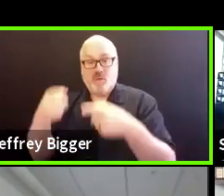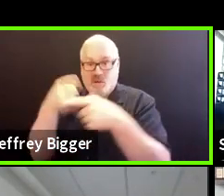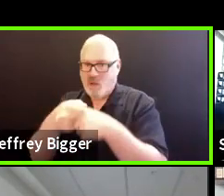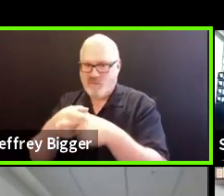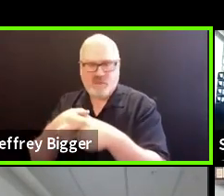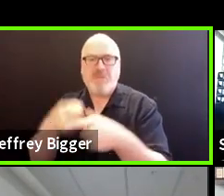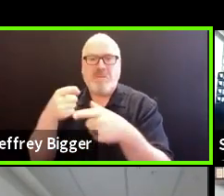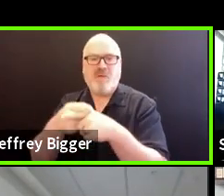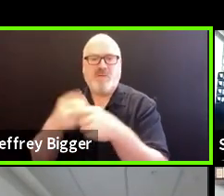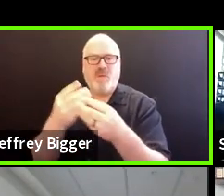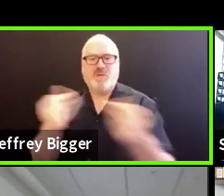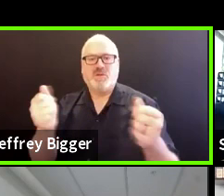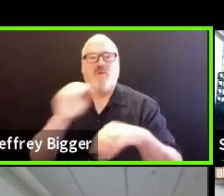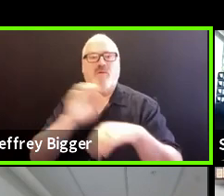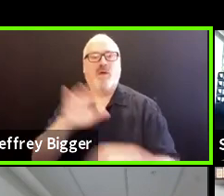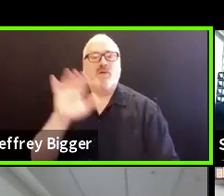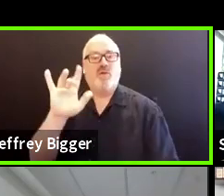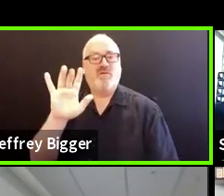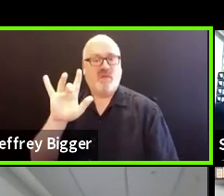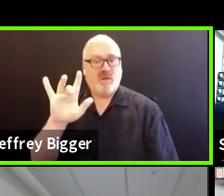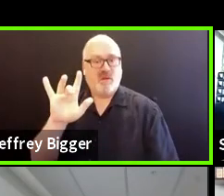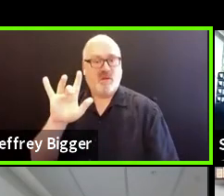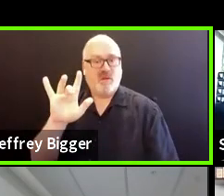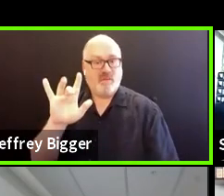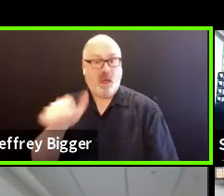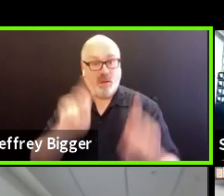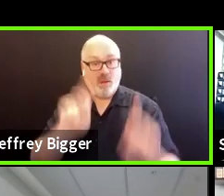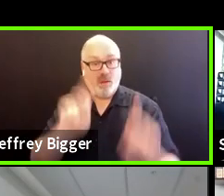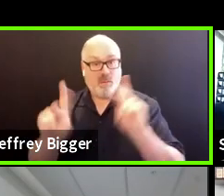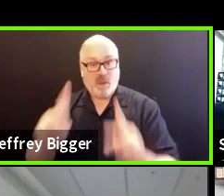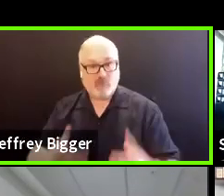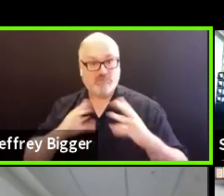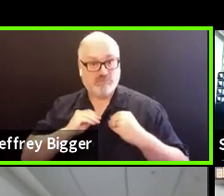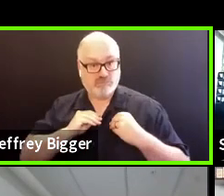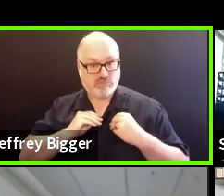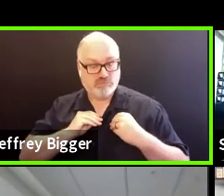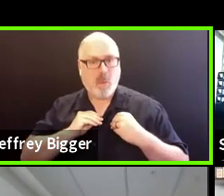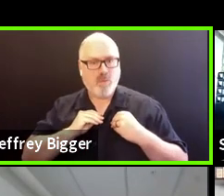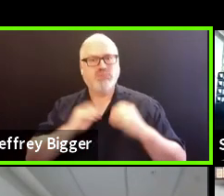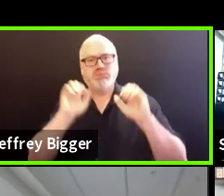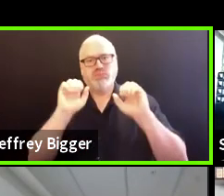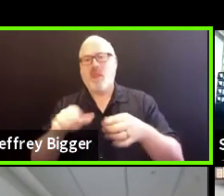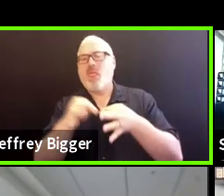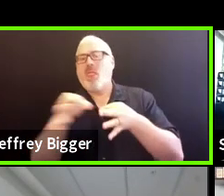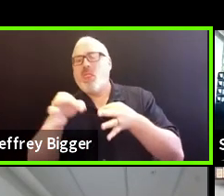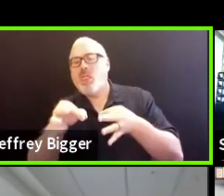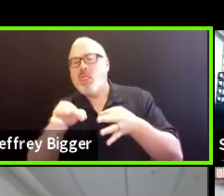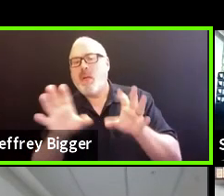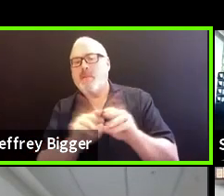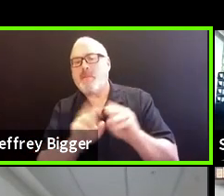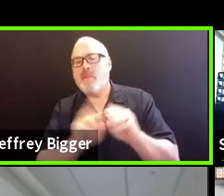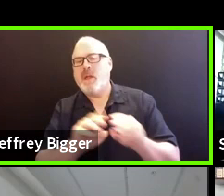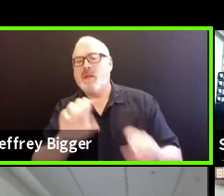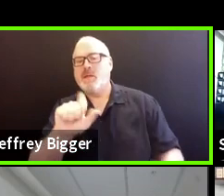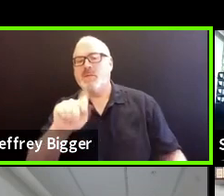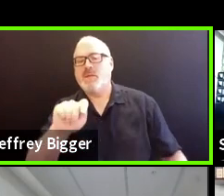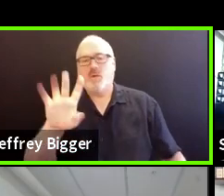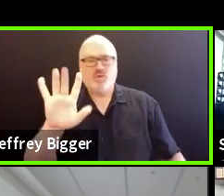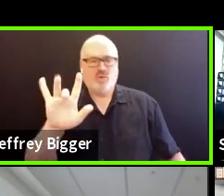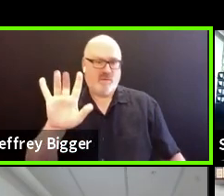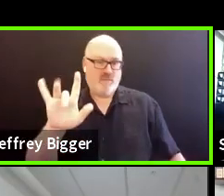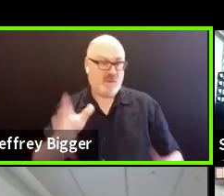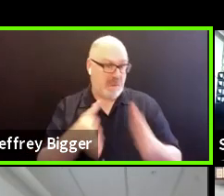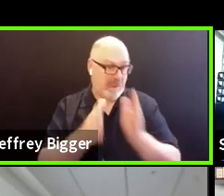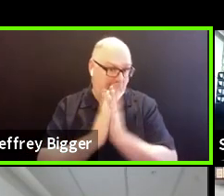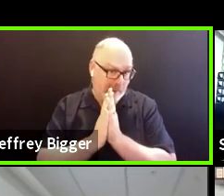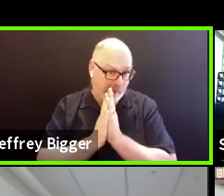on that date. And if everybody else is okay, we can move the meeting to the 25th. So what I'd ask is maybe that